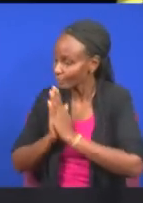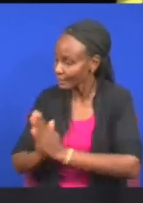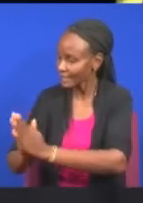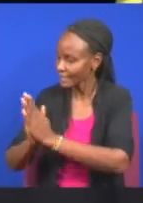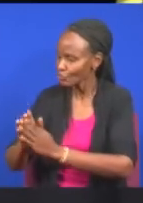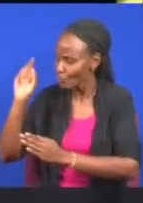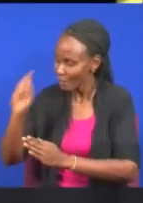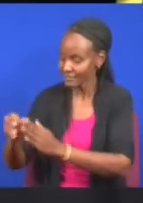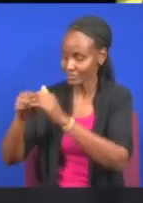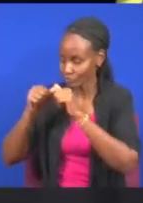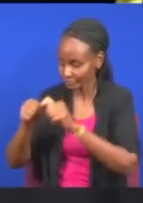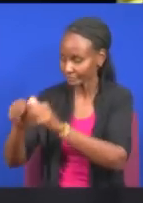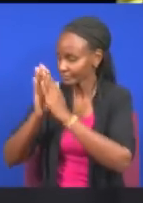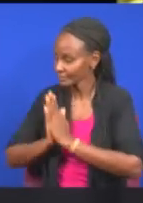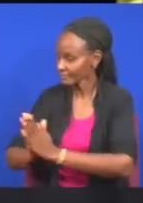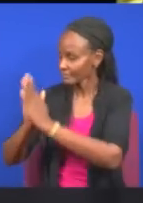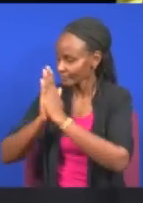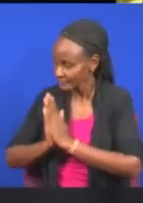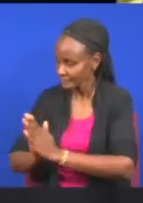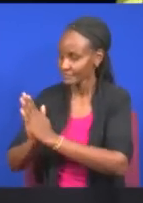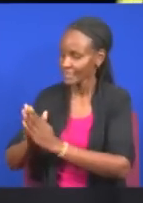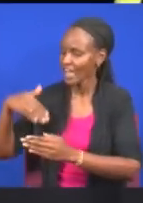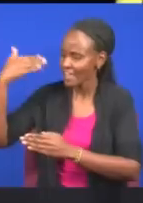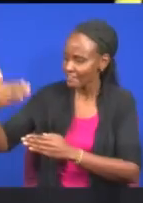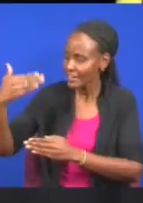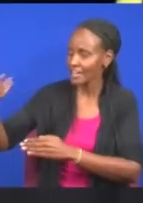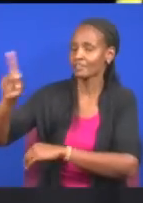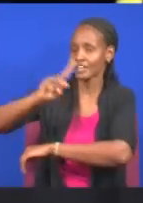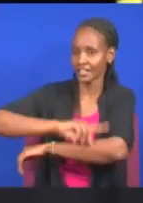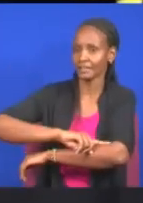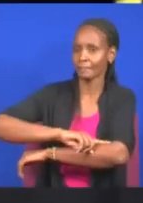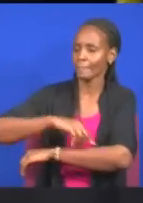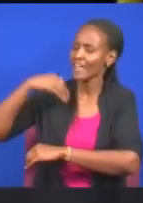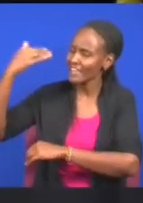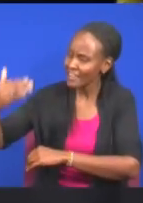keep on praying every other day. But every